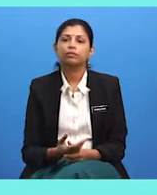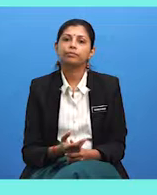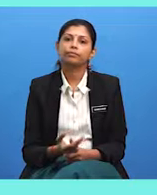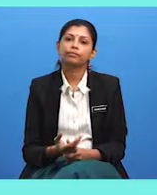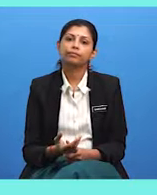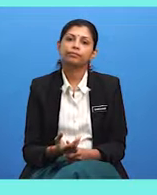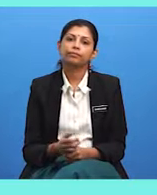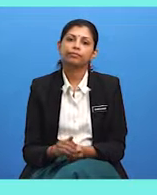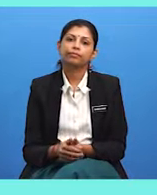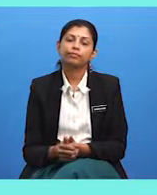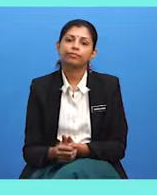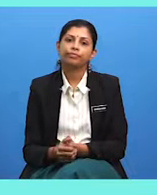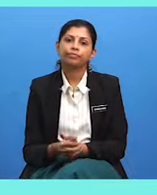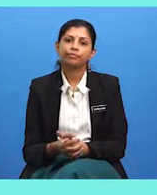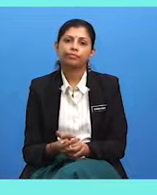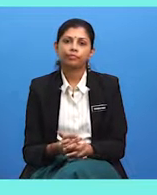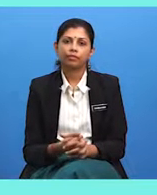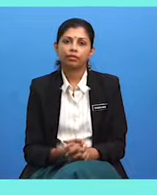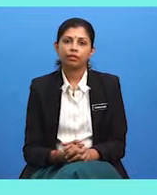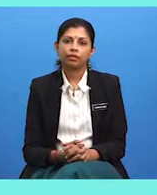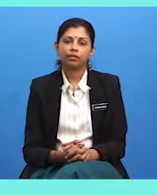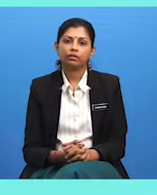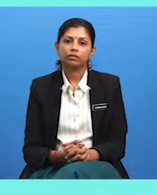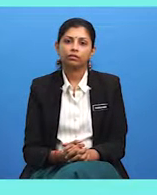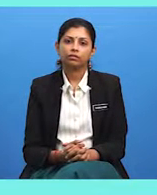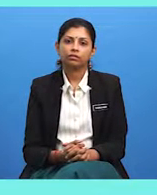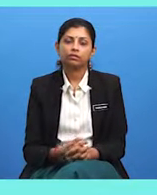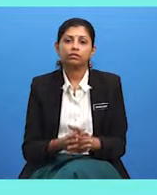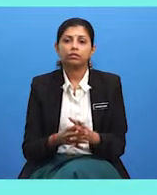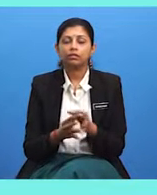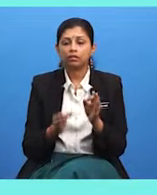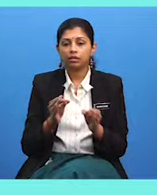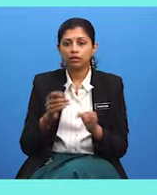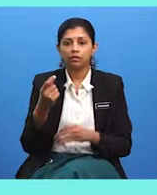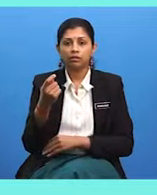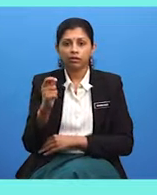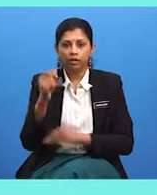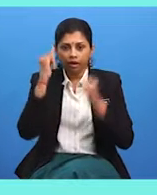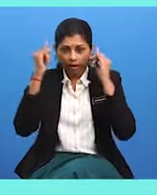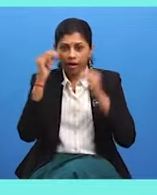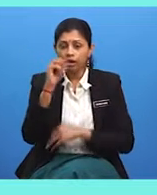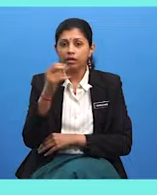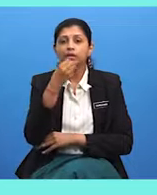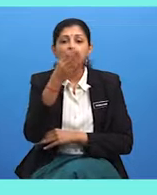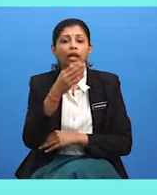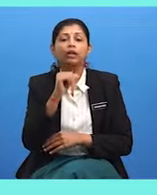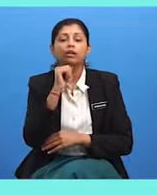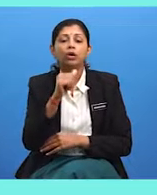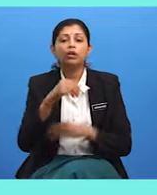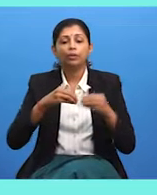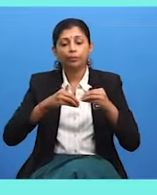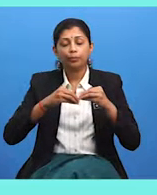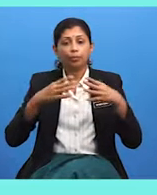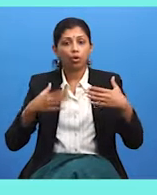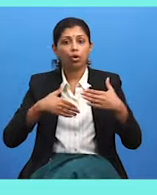When the instruction requires you to provide your answers in not more than 3 or 5 words,